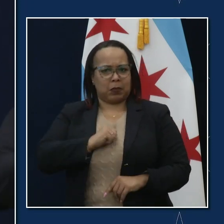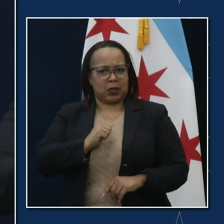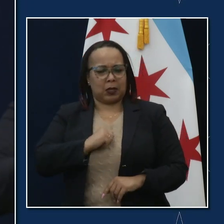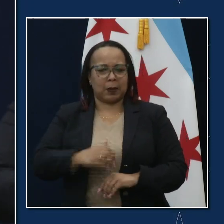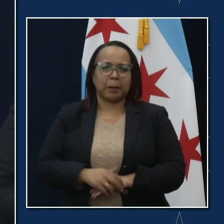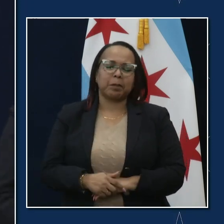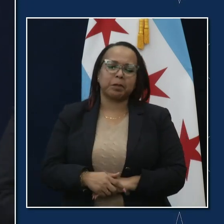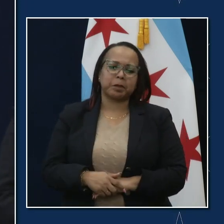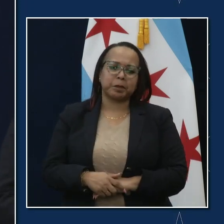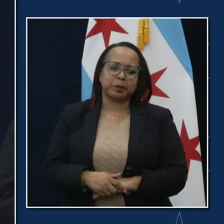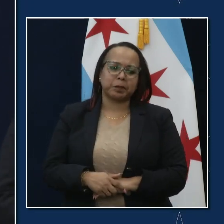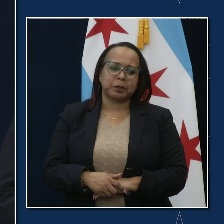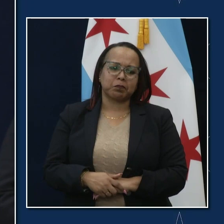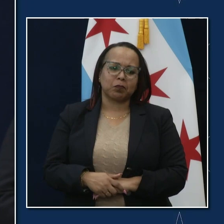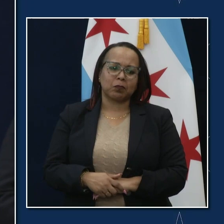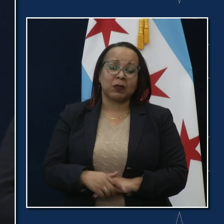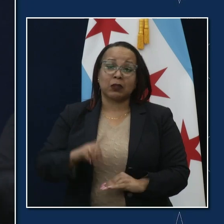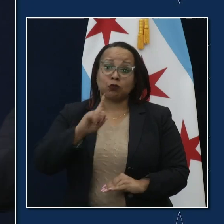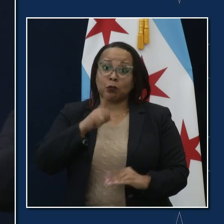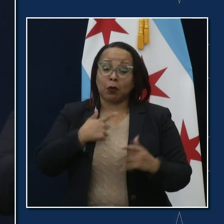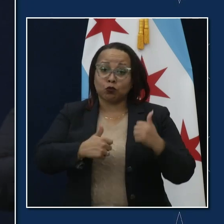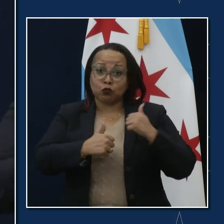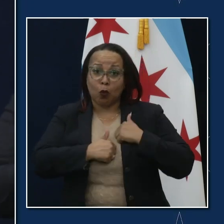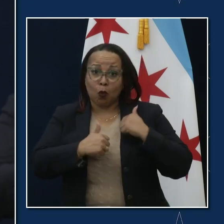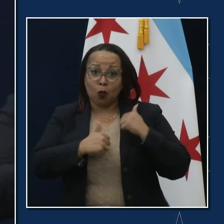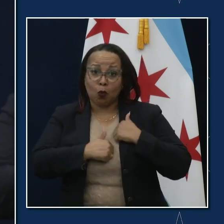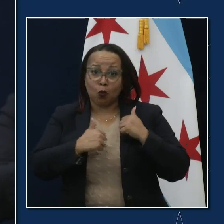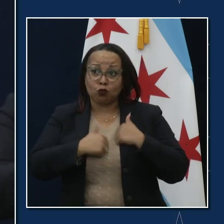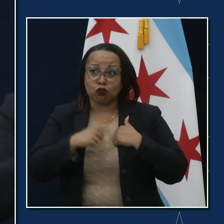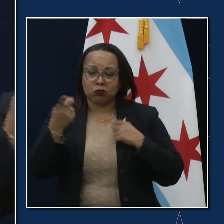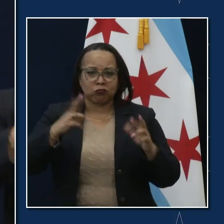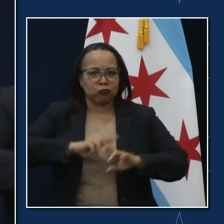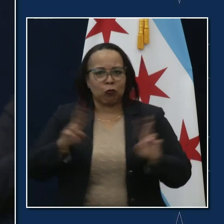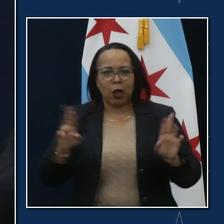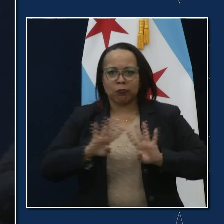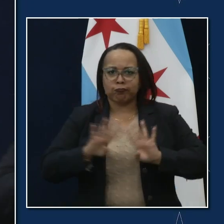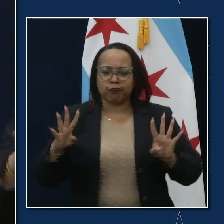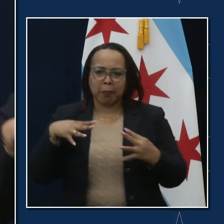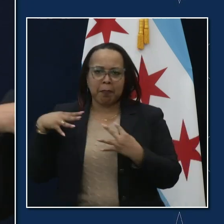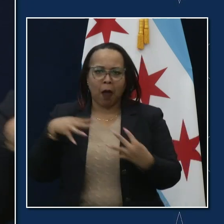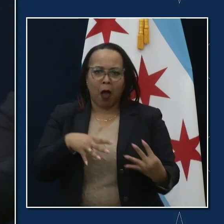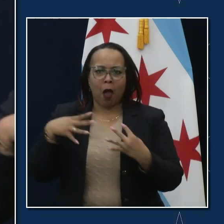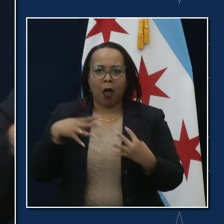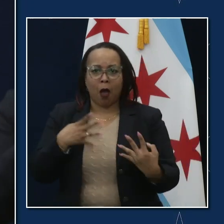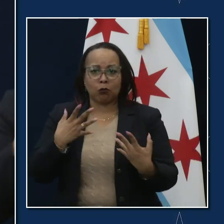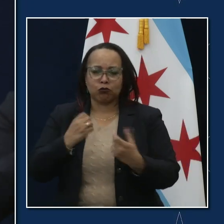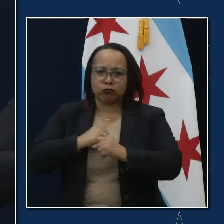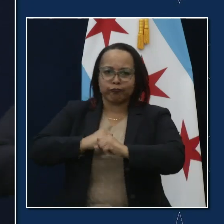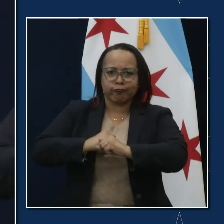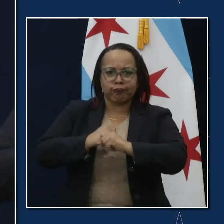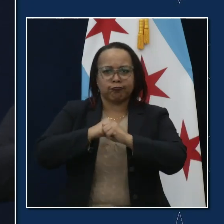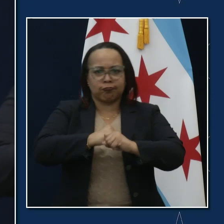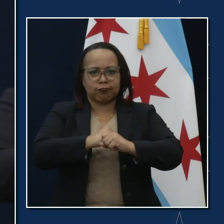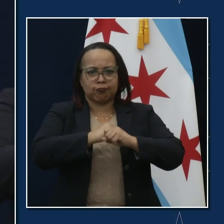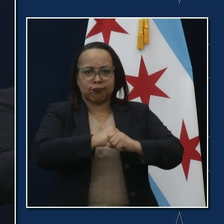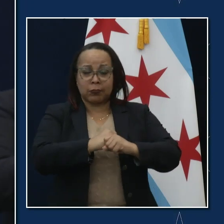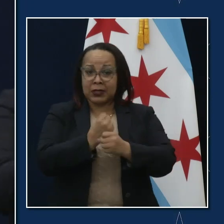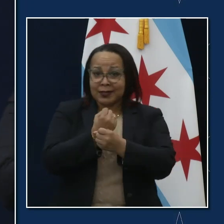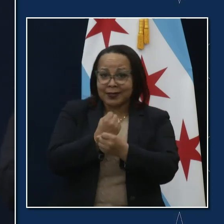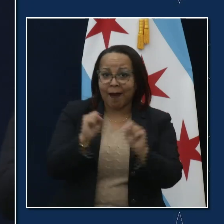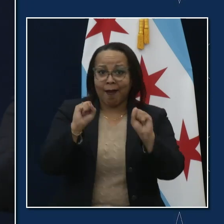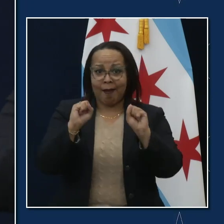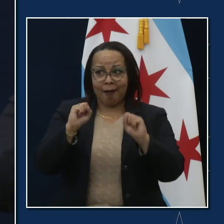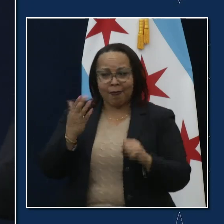He talked about the heroic soldiers on the front lines in the battle to save the soul